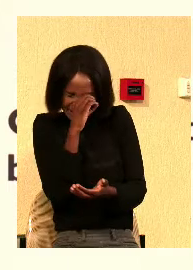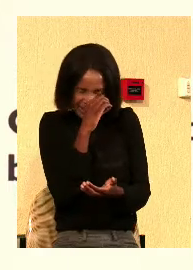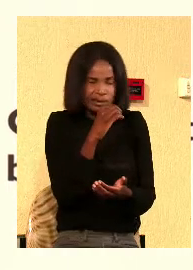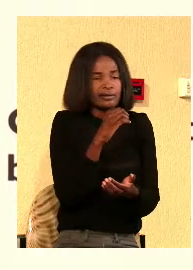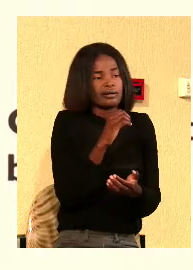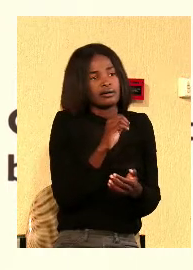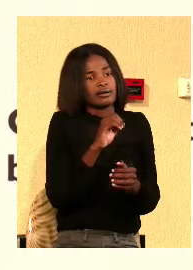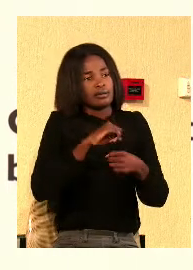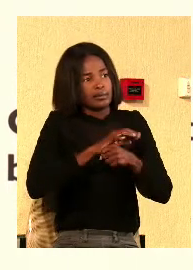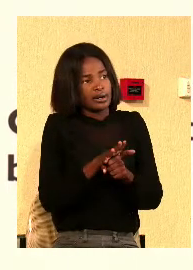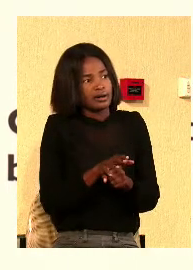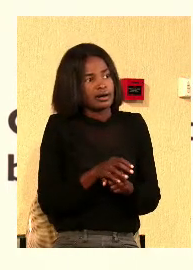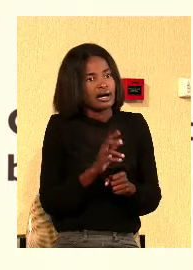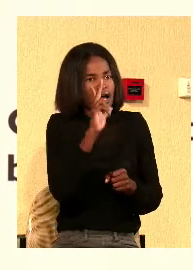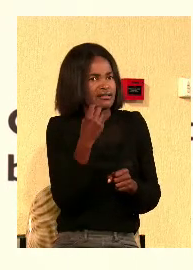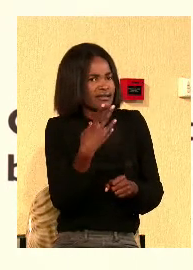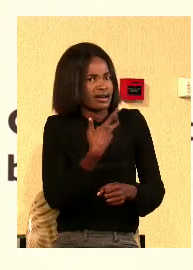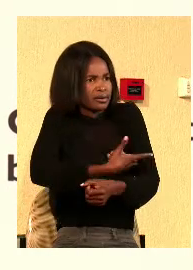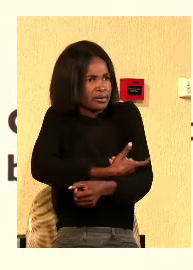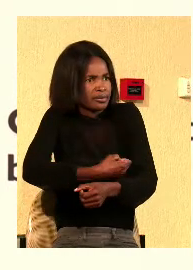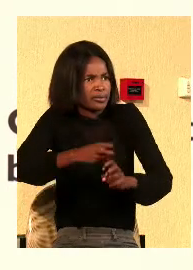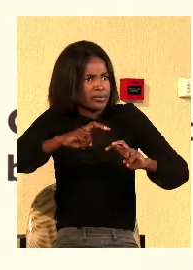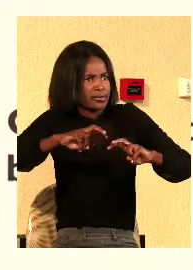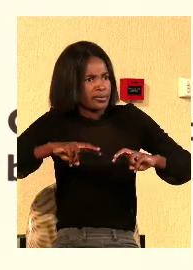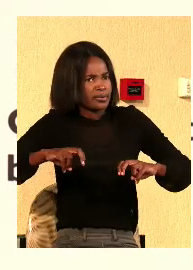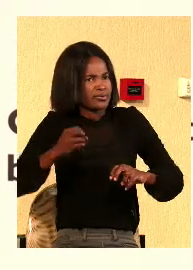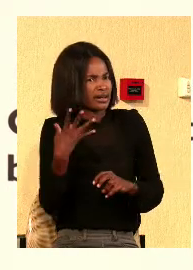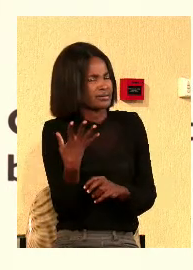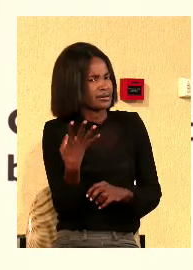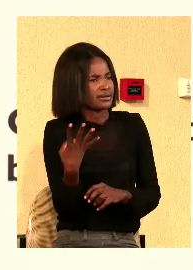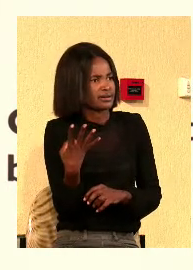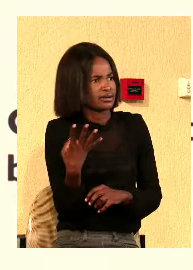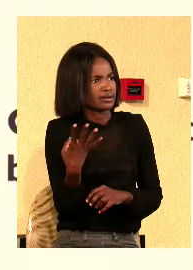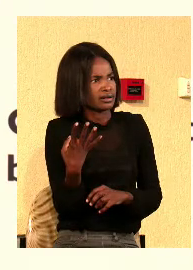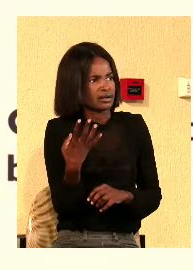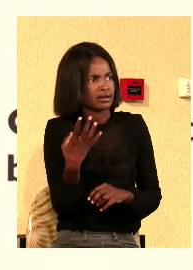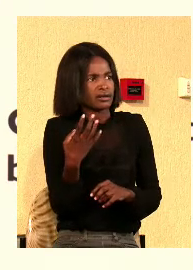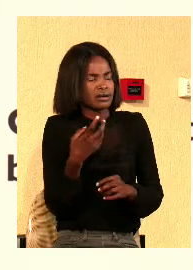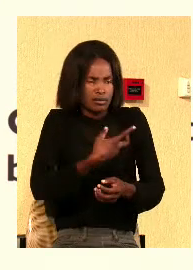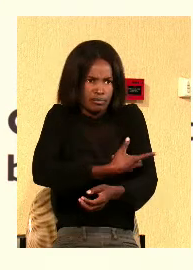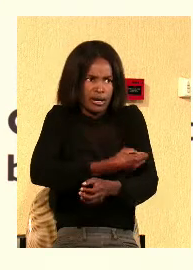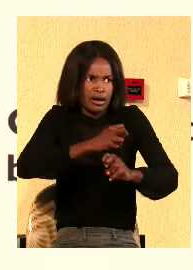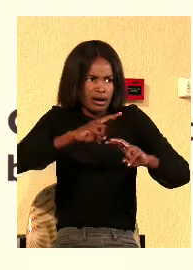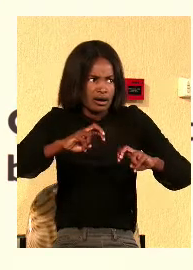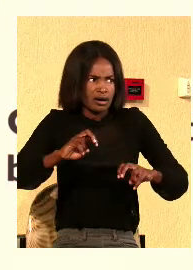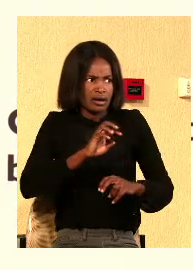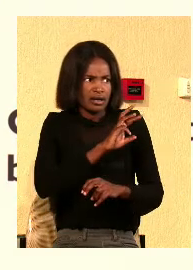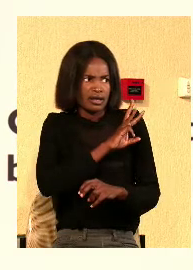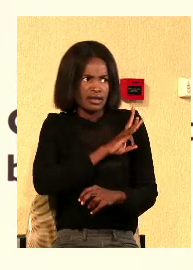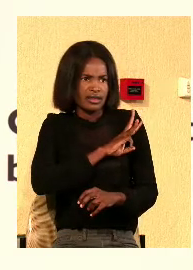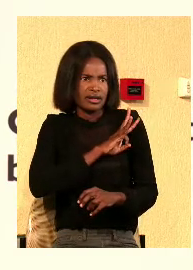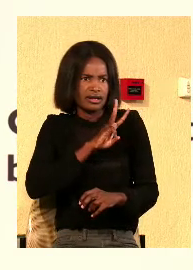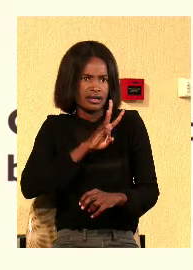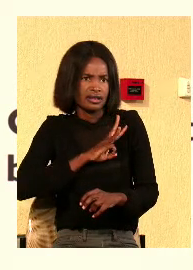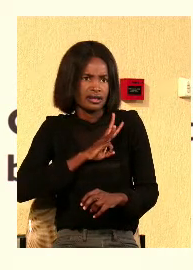tested 400 so far? Is that right? Yeah, so far we have tested about